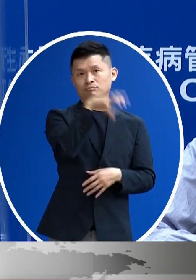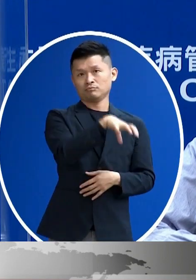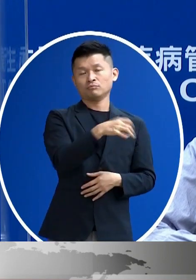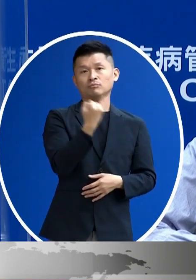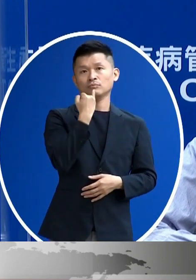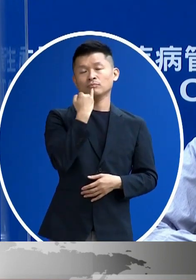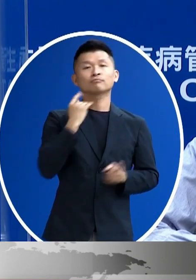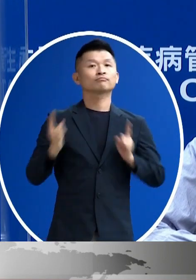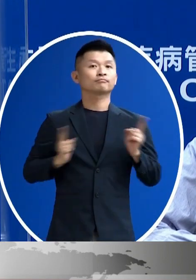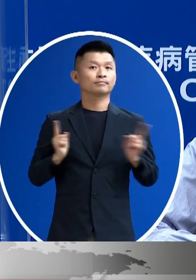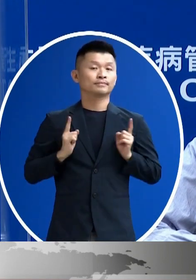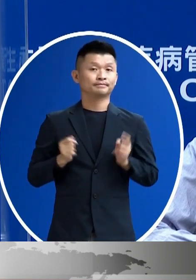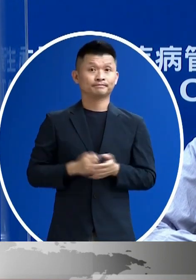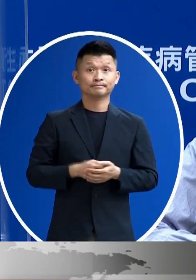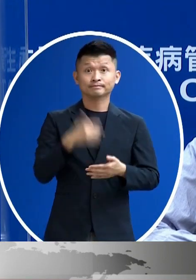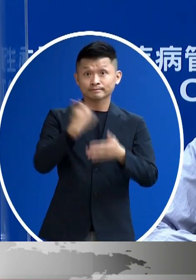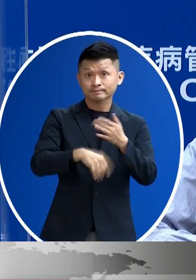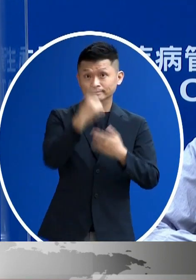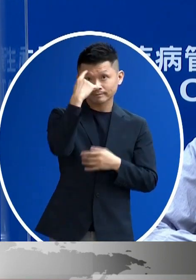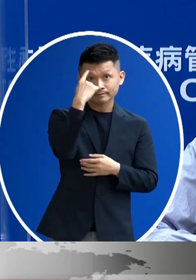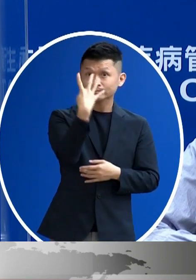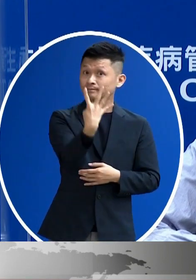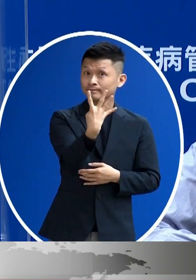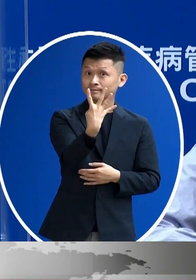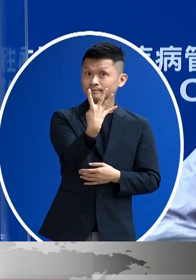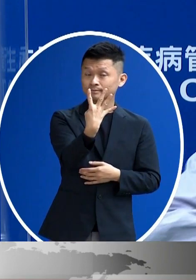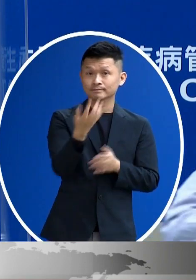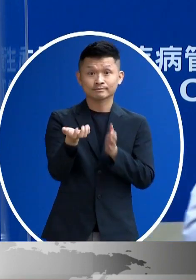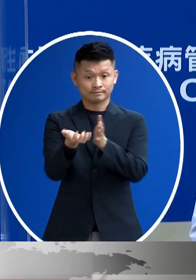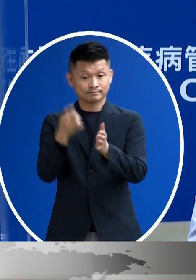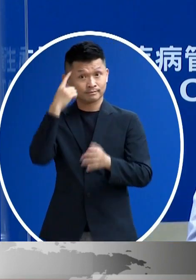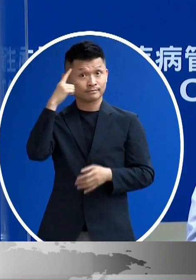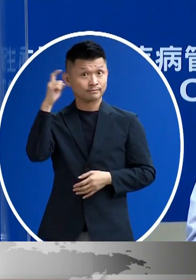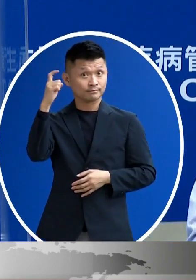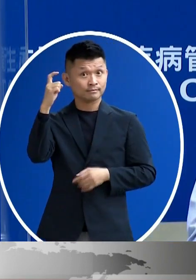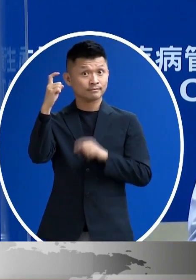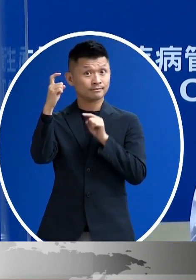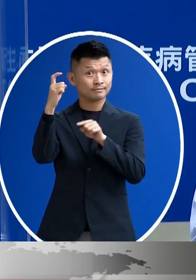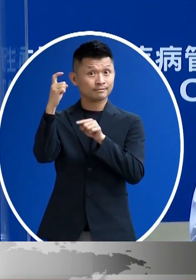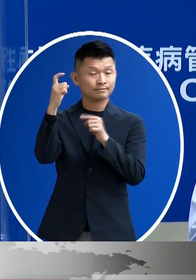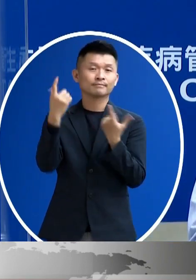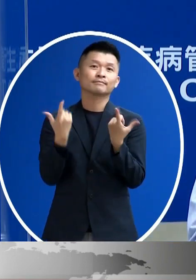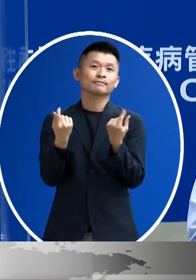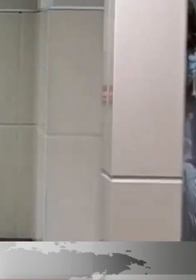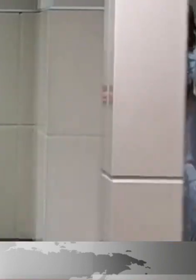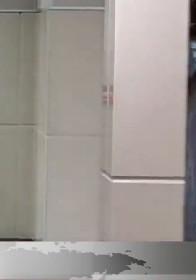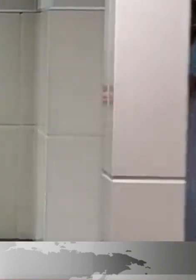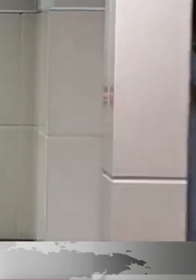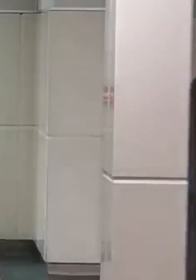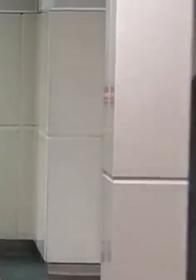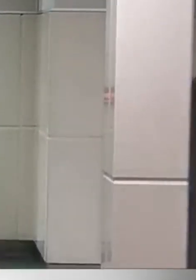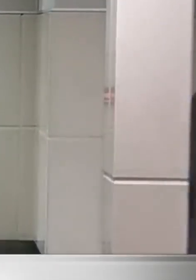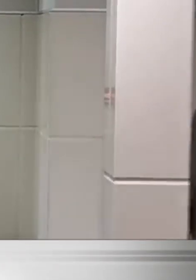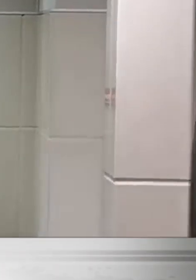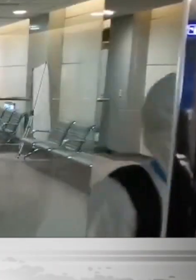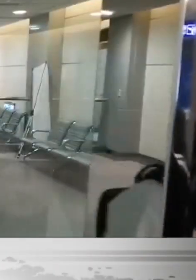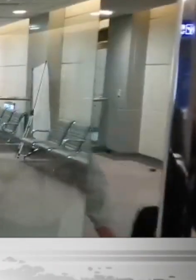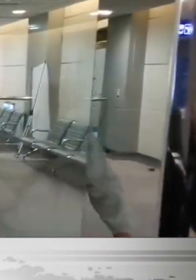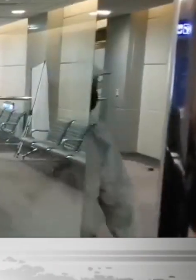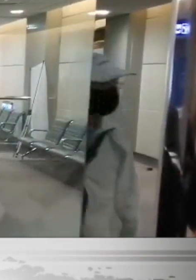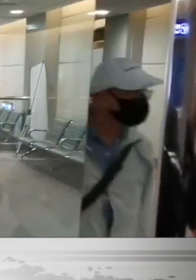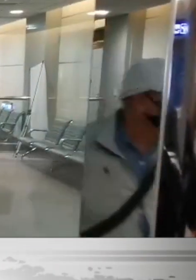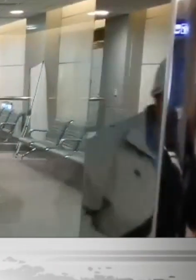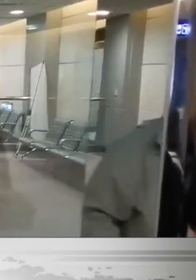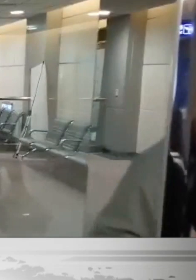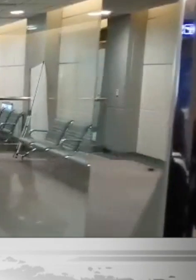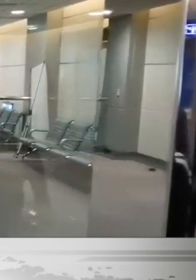can quarantine in the same residence as them. In that case, the arrivals will have to quarantine one to a room. The CECC is